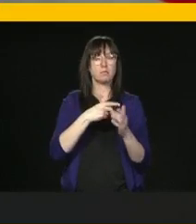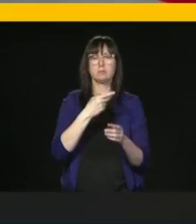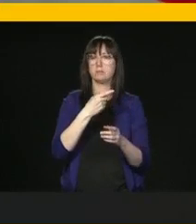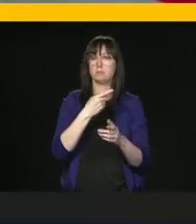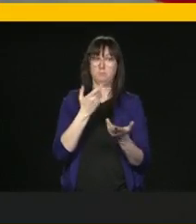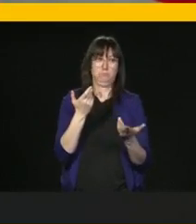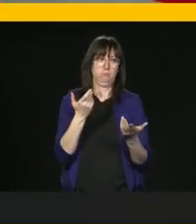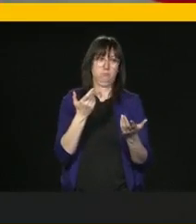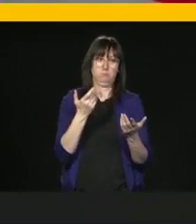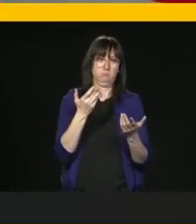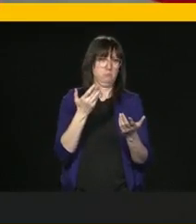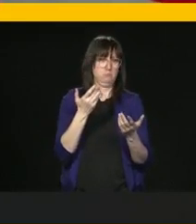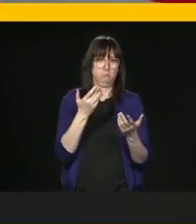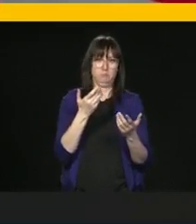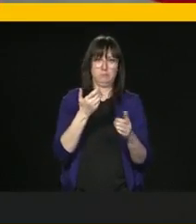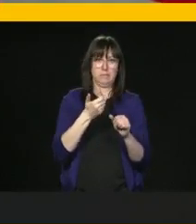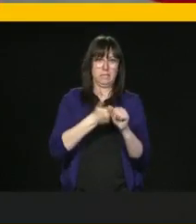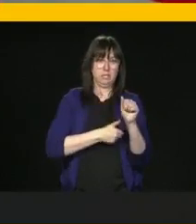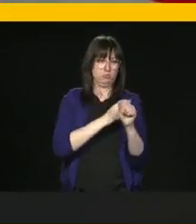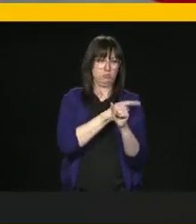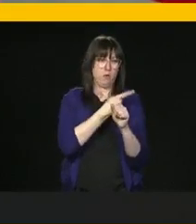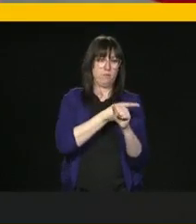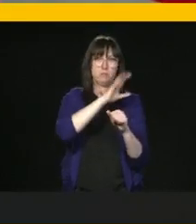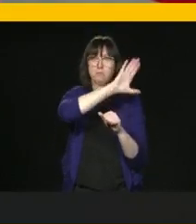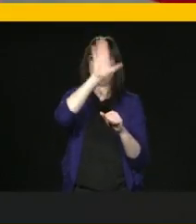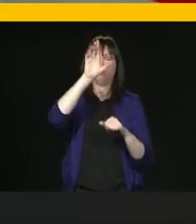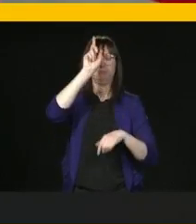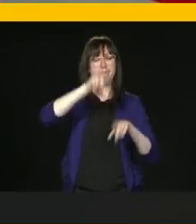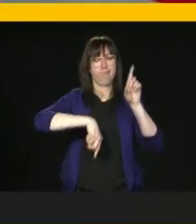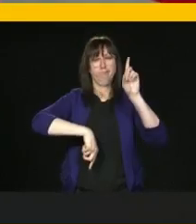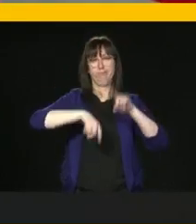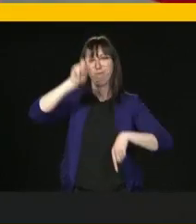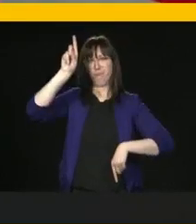well, and that there may be